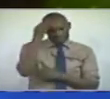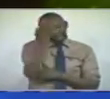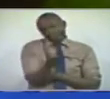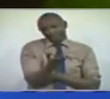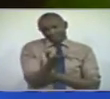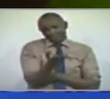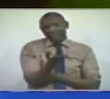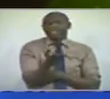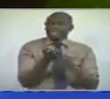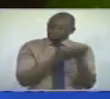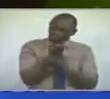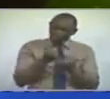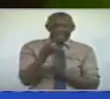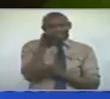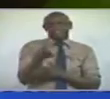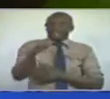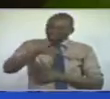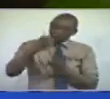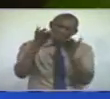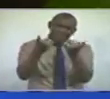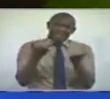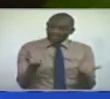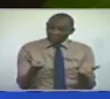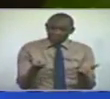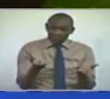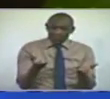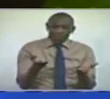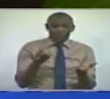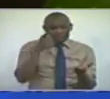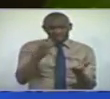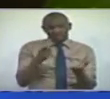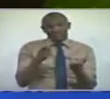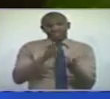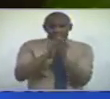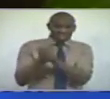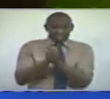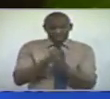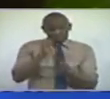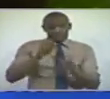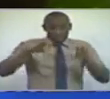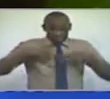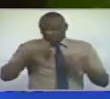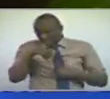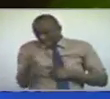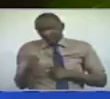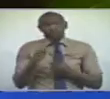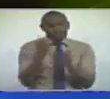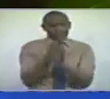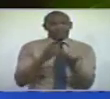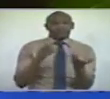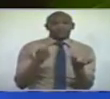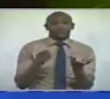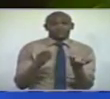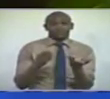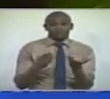While agronomically, the environment here is very, can really accommodate the growing of the sorghum,